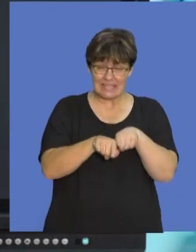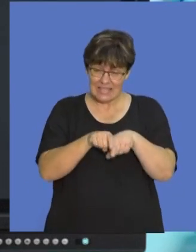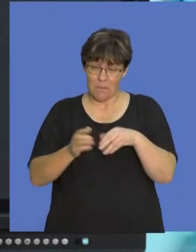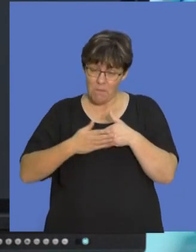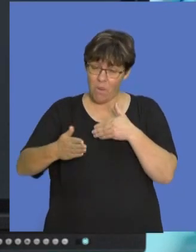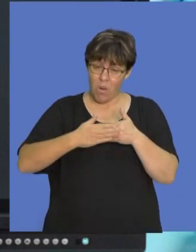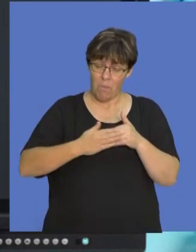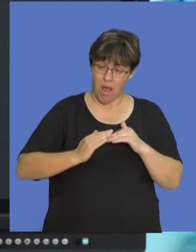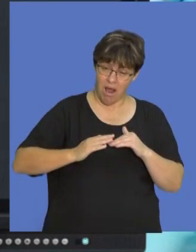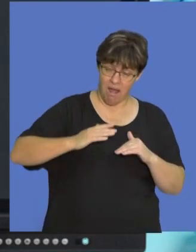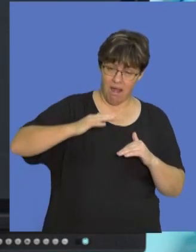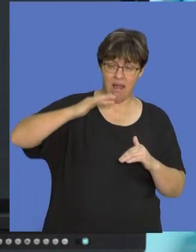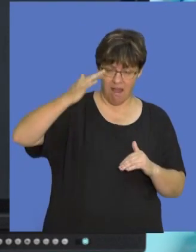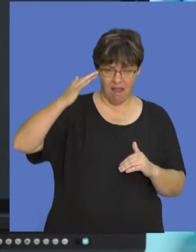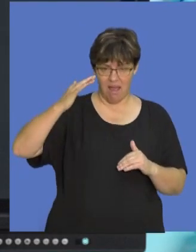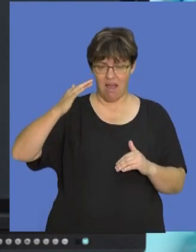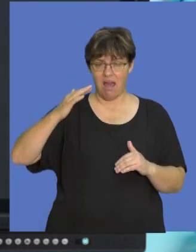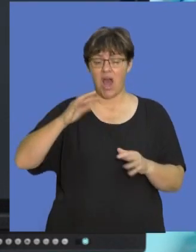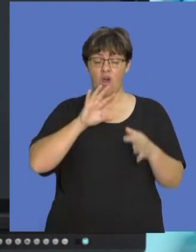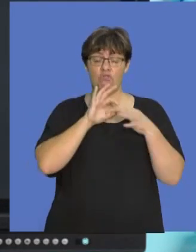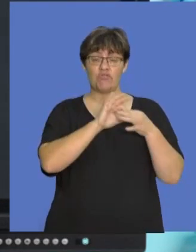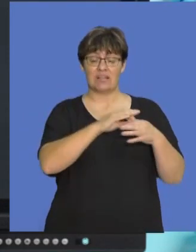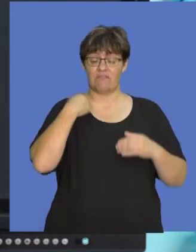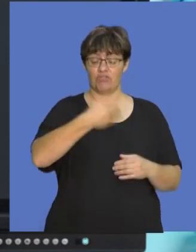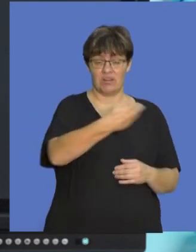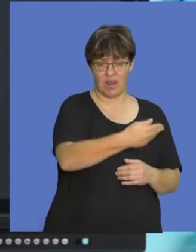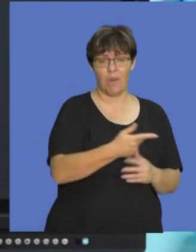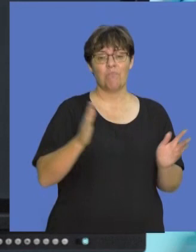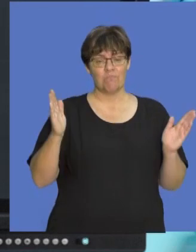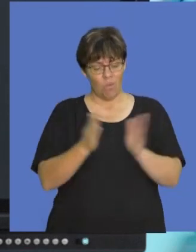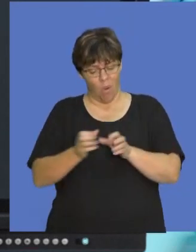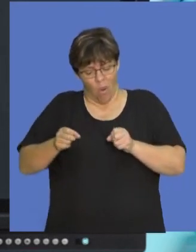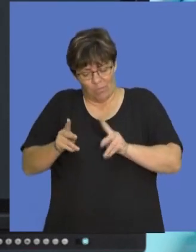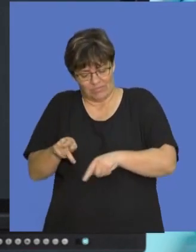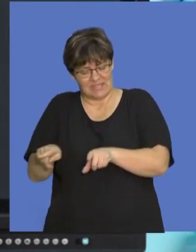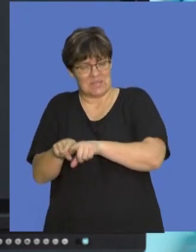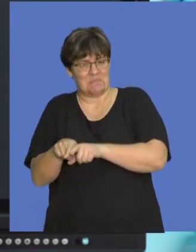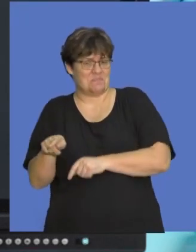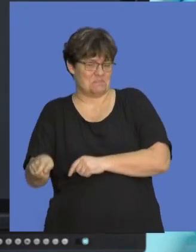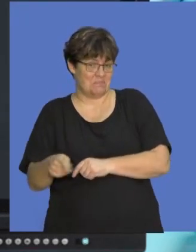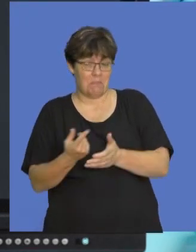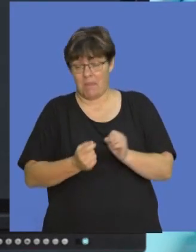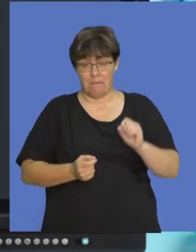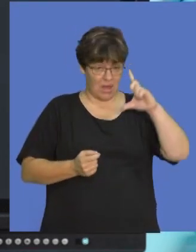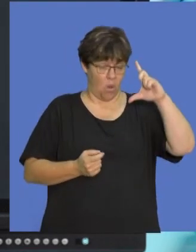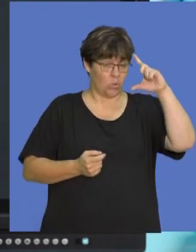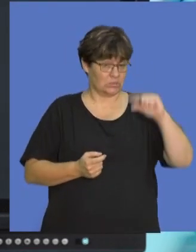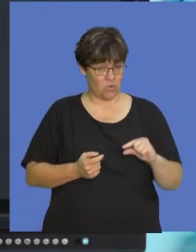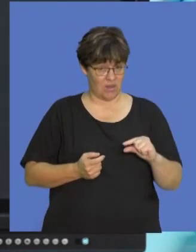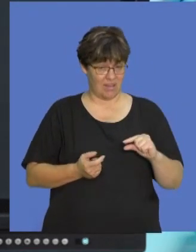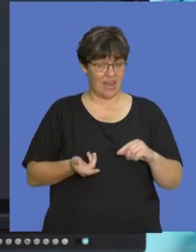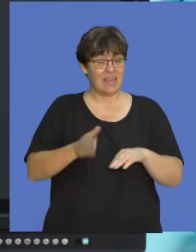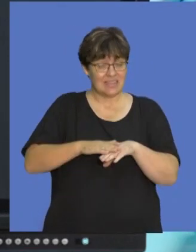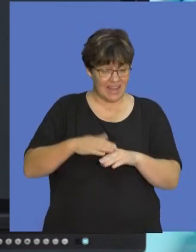of experiments or trials, then relative frequency will get close to the probability. It could be bigger